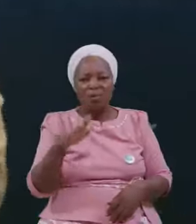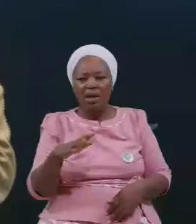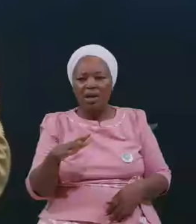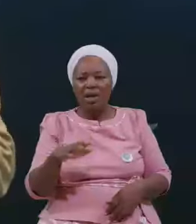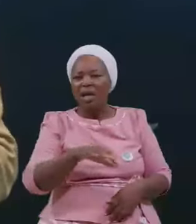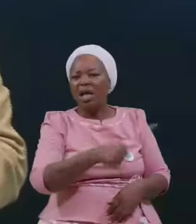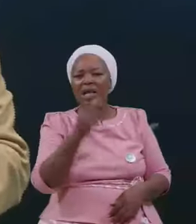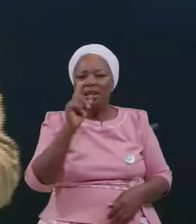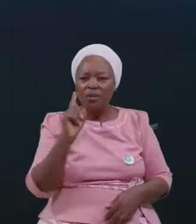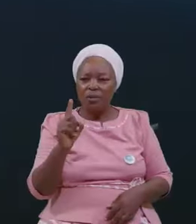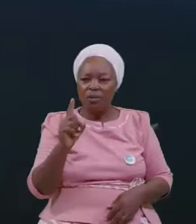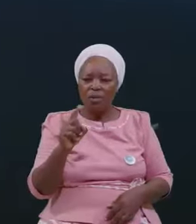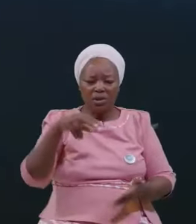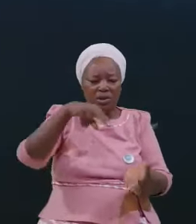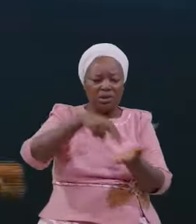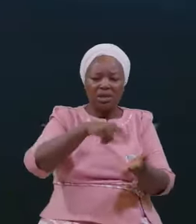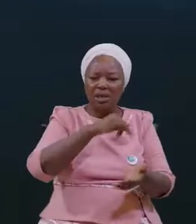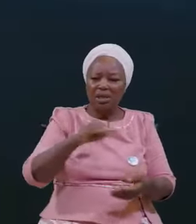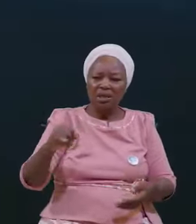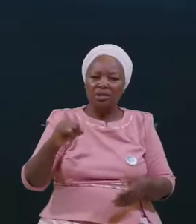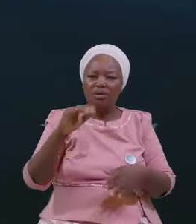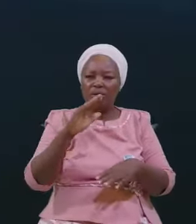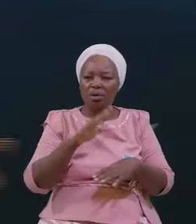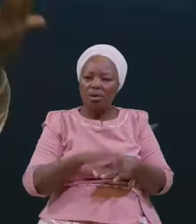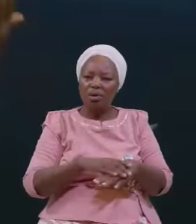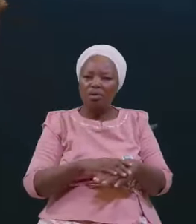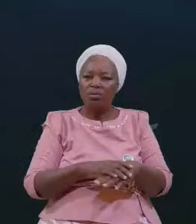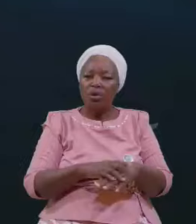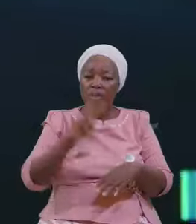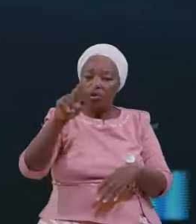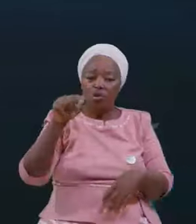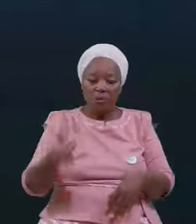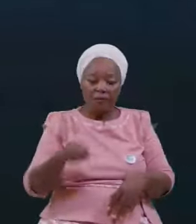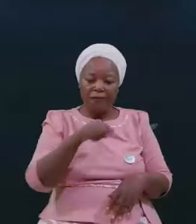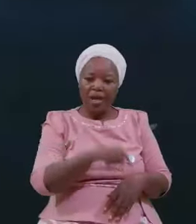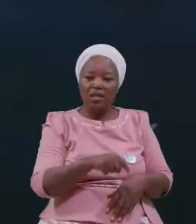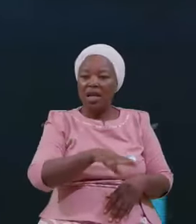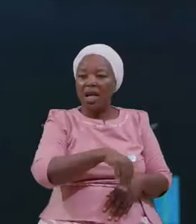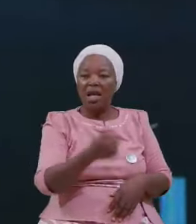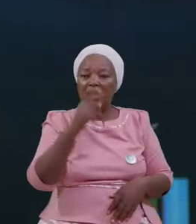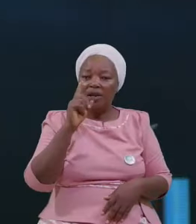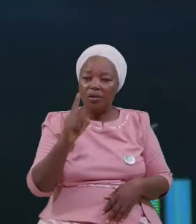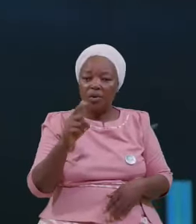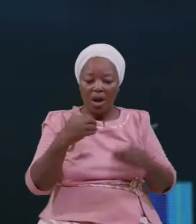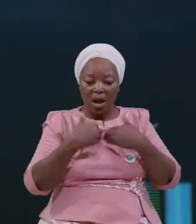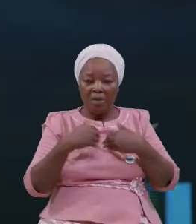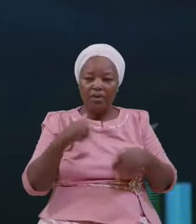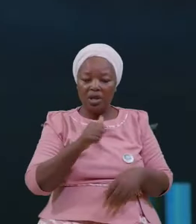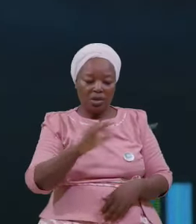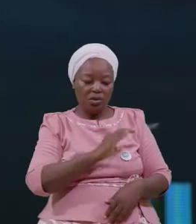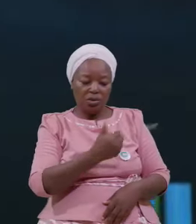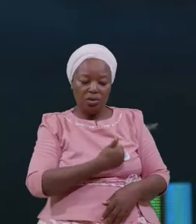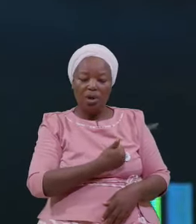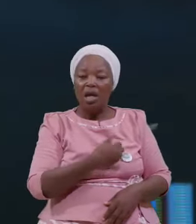anyone standing on 2 feet, anyone having a soul,